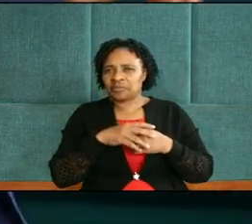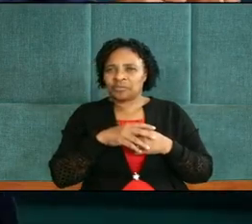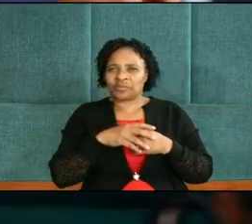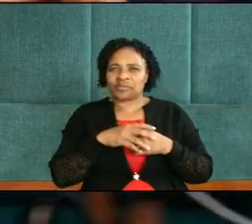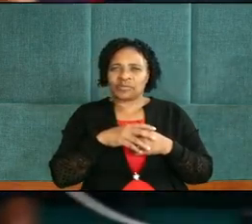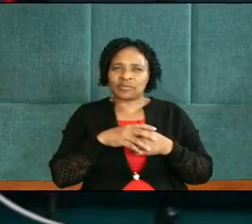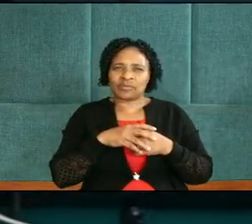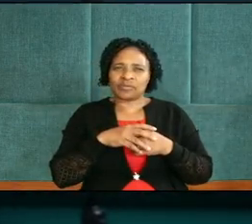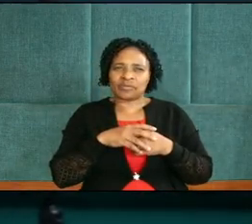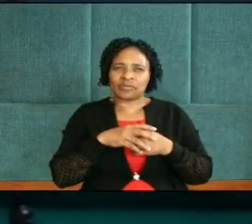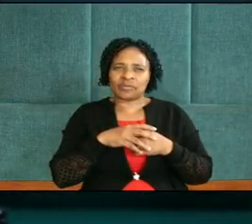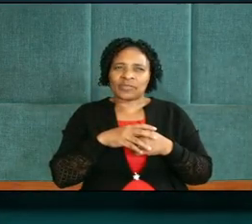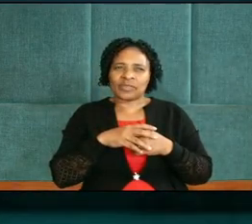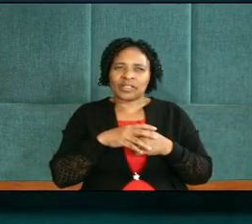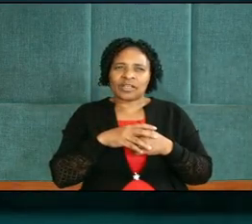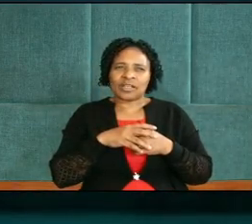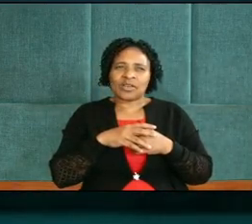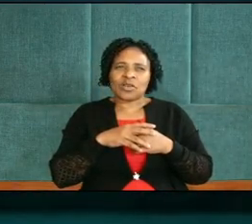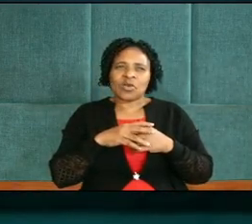So let me wrap this up and send you.